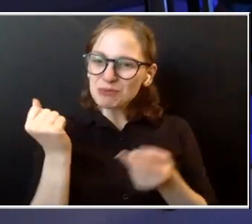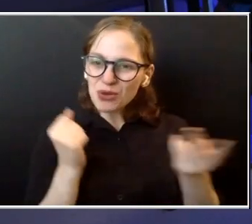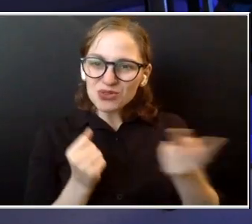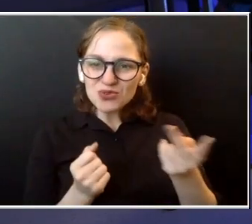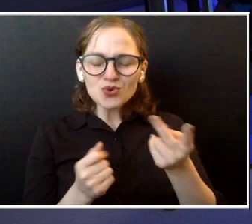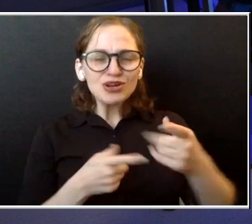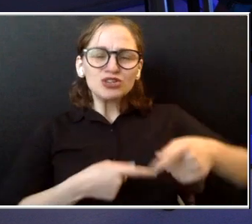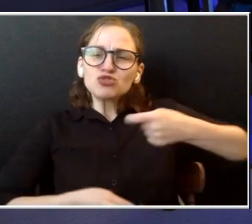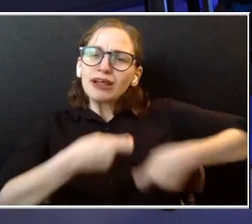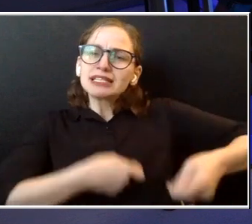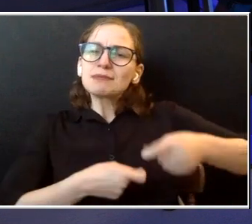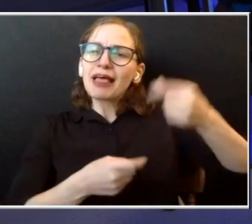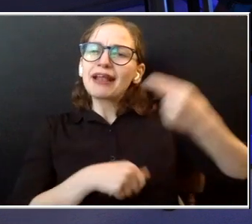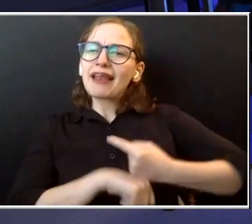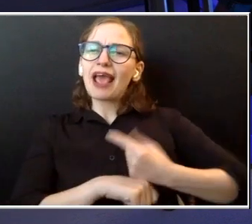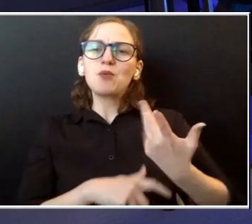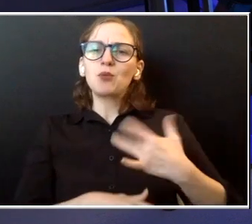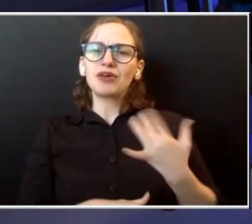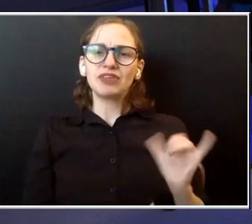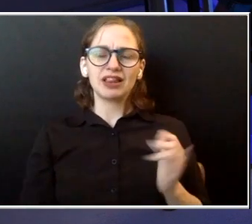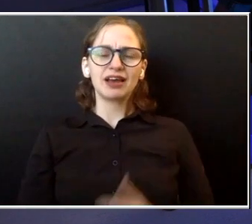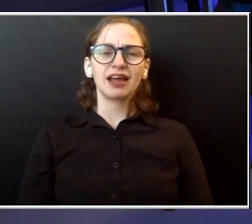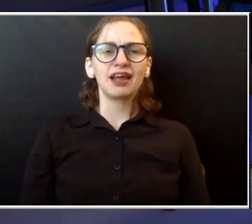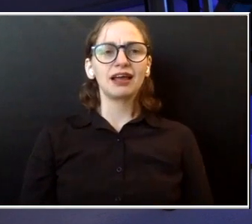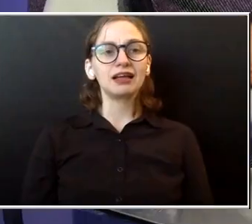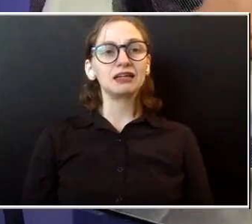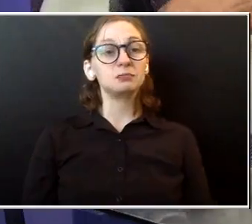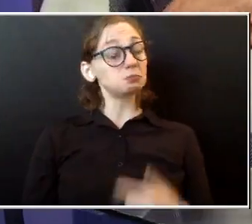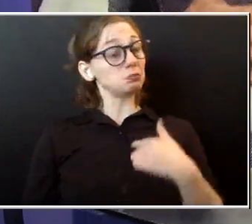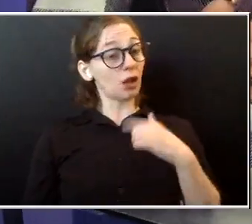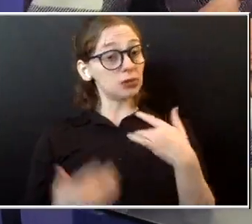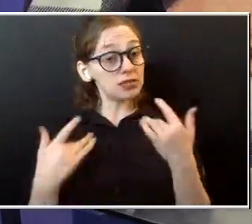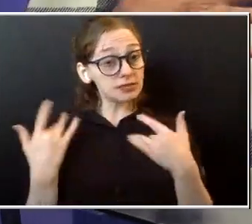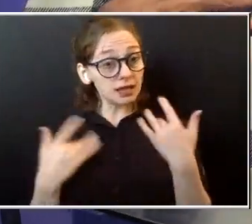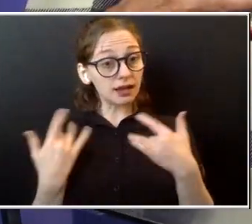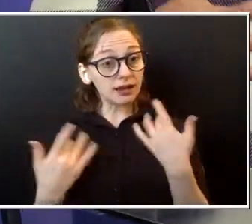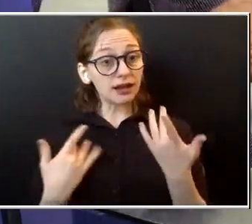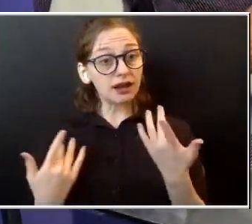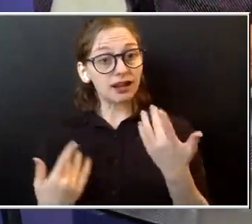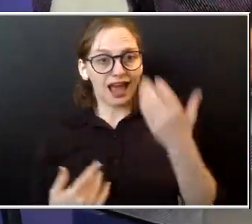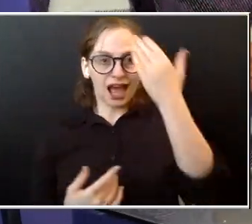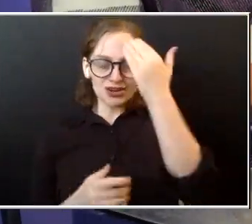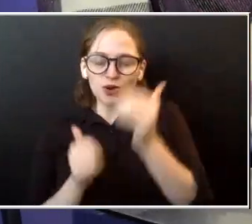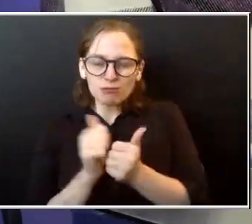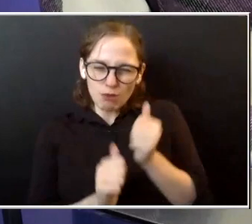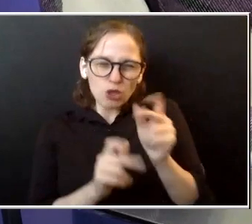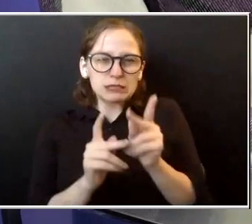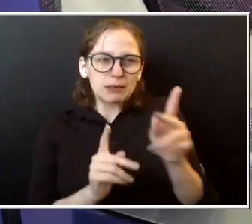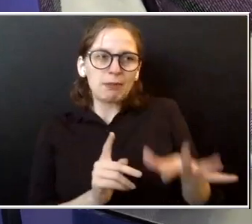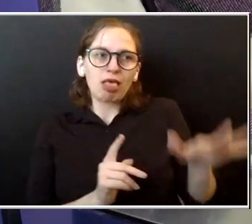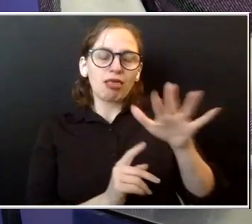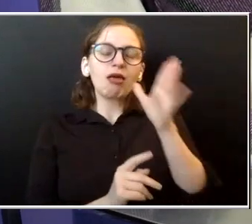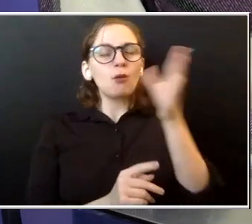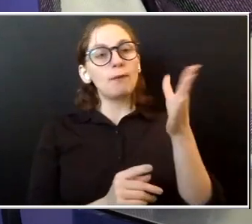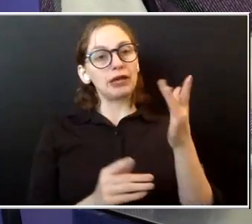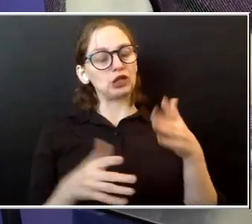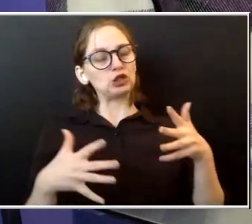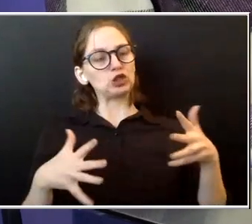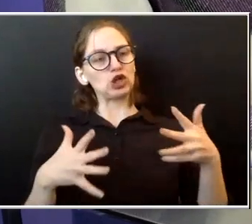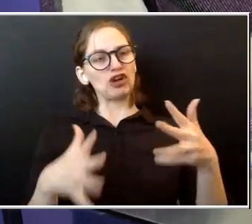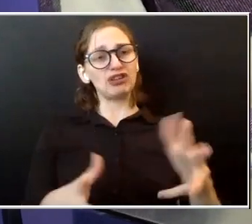about that. I was excited. I know most people would probably say that they were really nervous, but I was ready to get